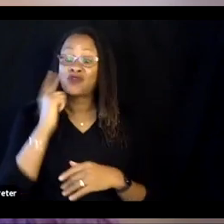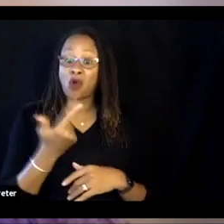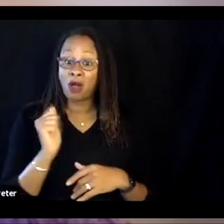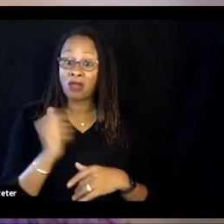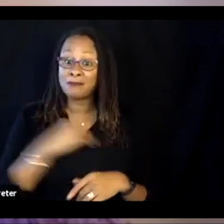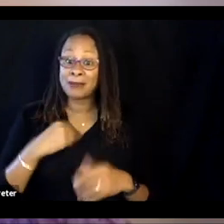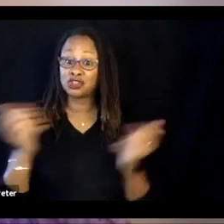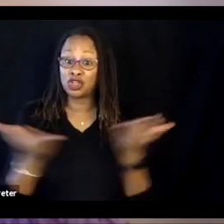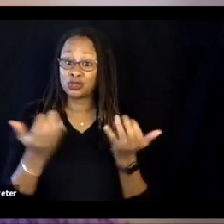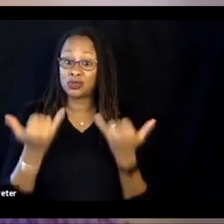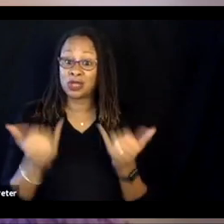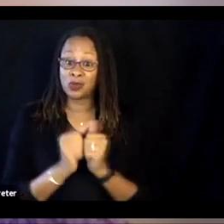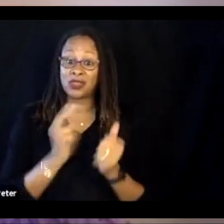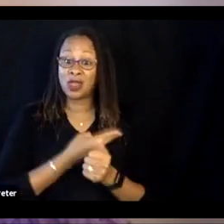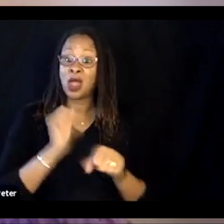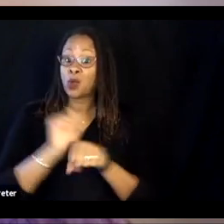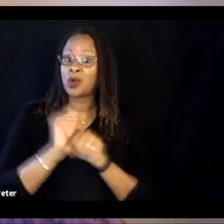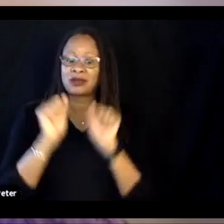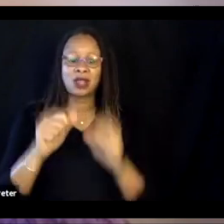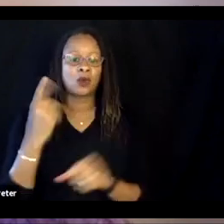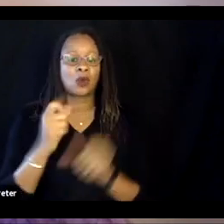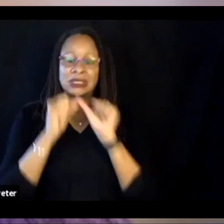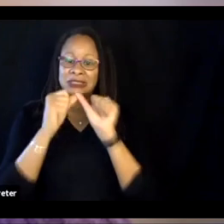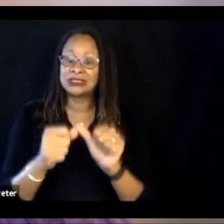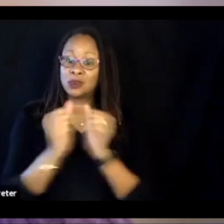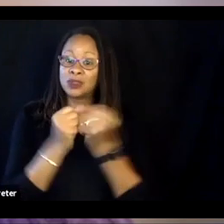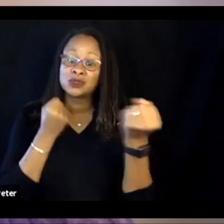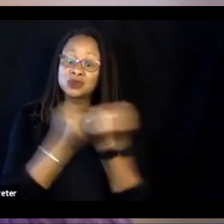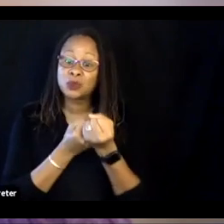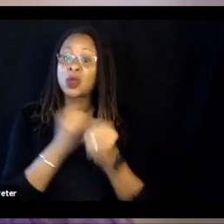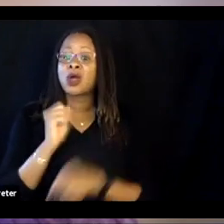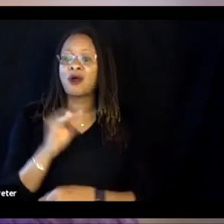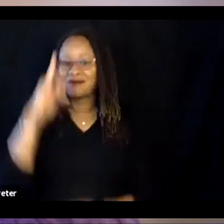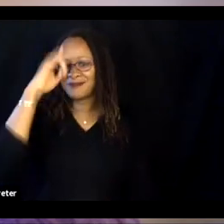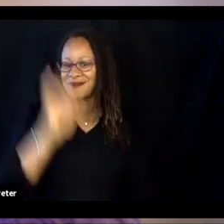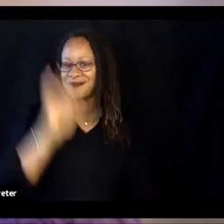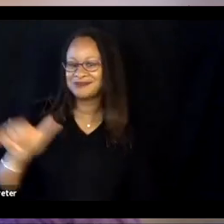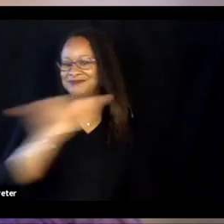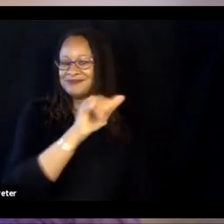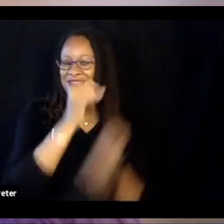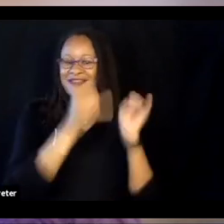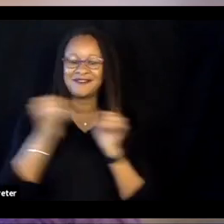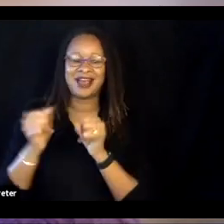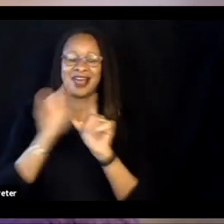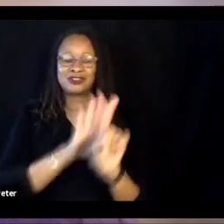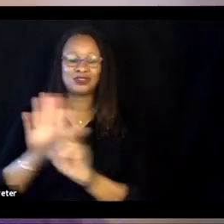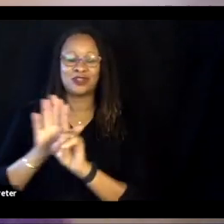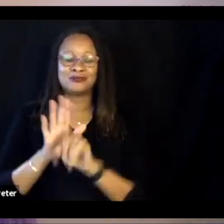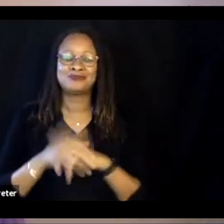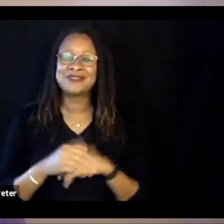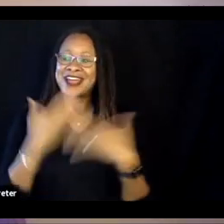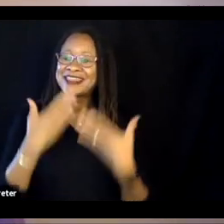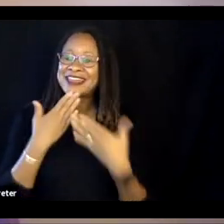today with us. Our work can only continue with support of like-minded individuals like yourself. All right,